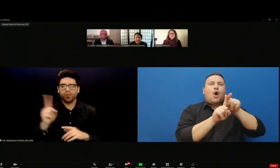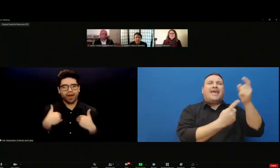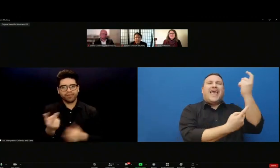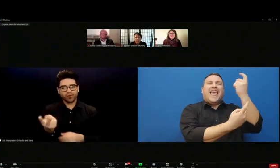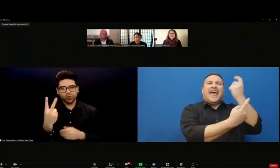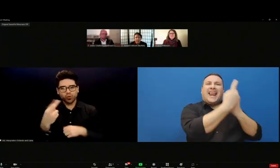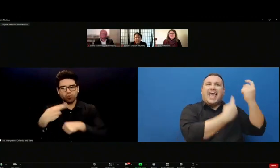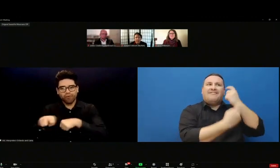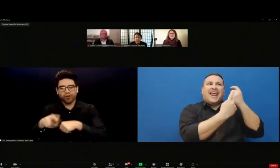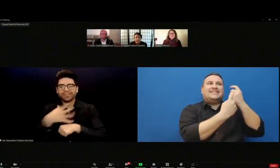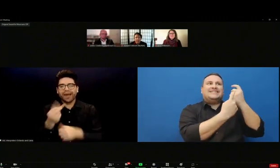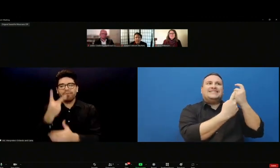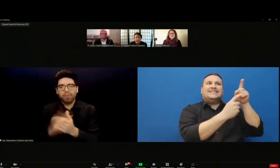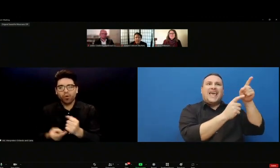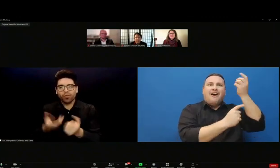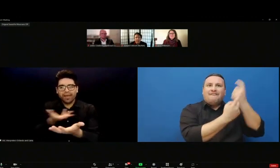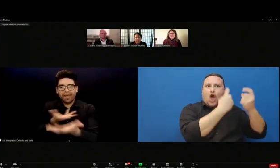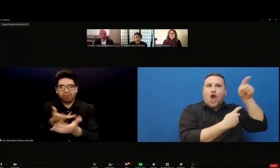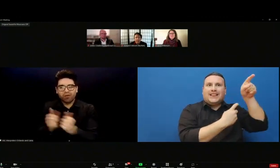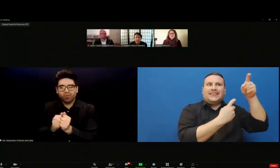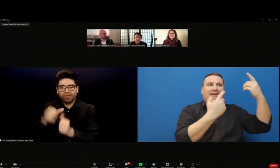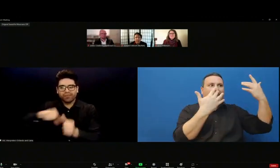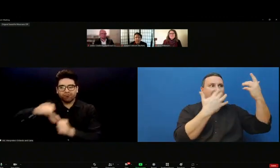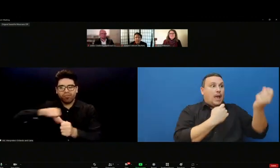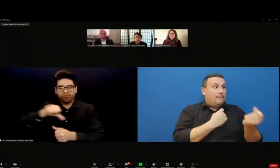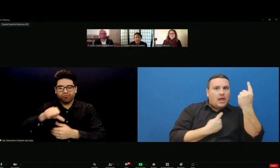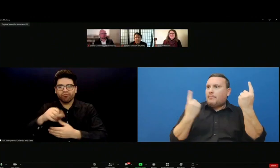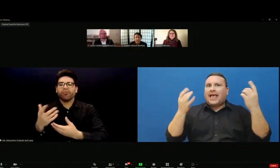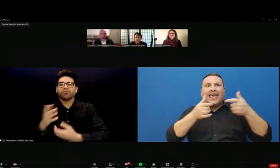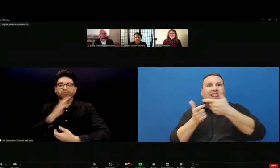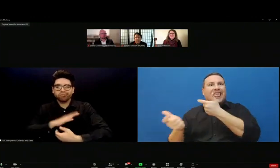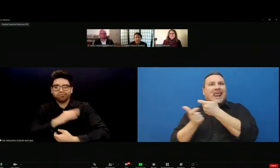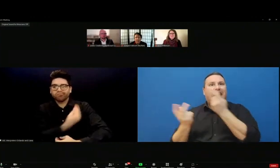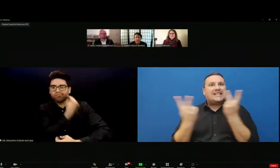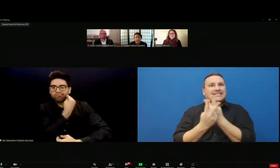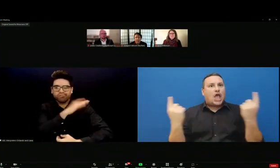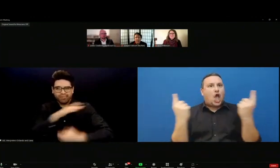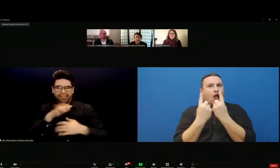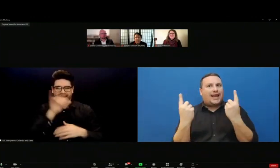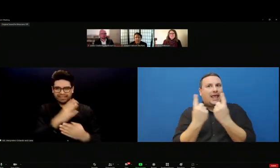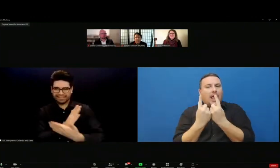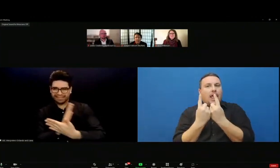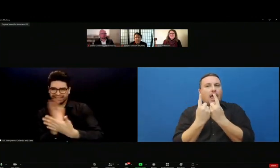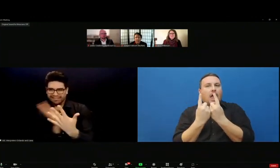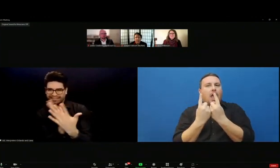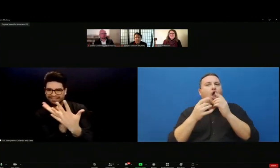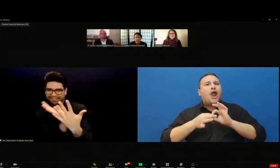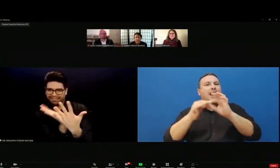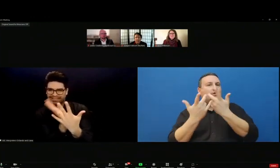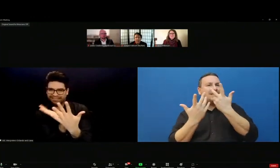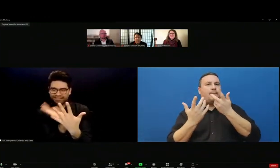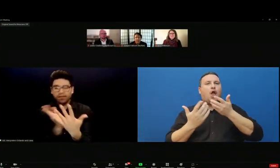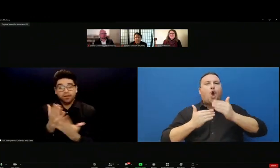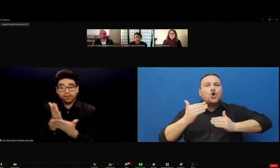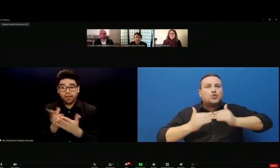are interacting with each other. While some participants would use these highly complex constructions